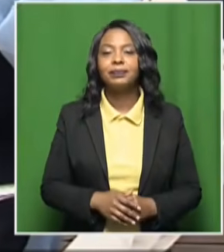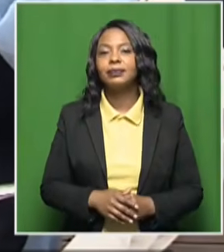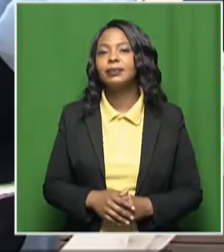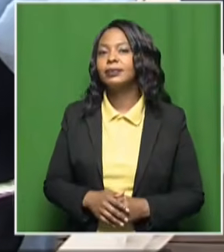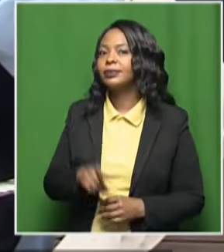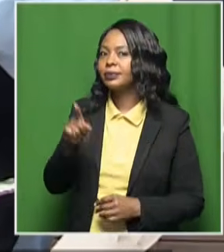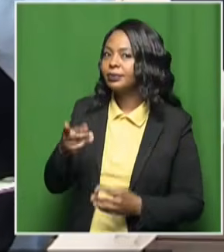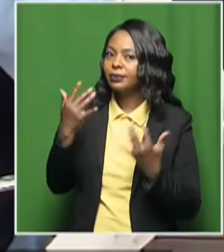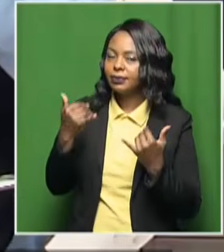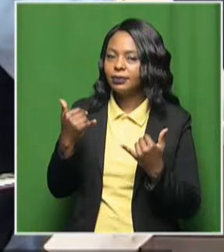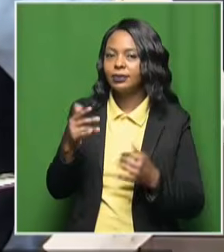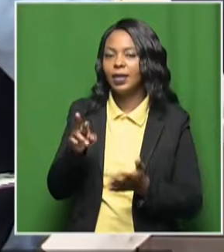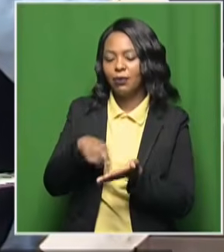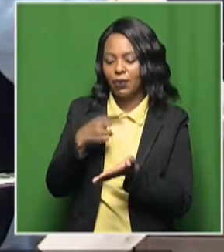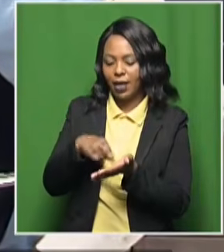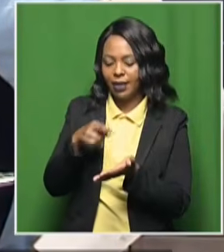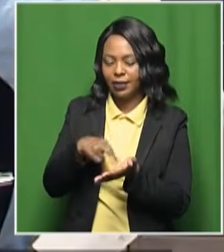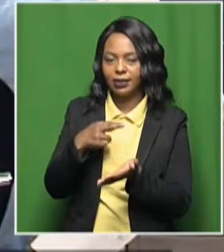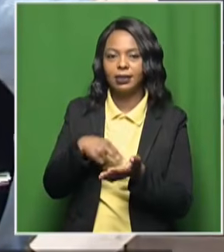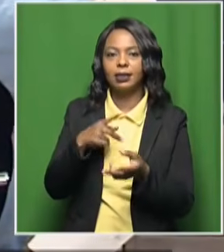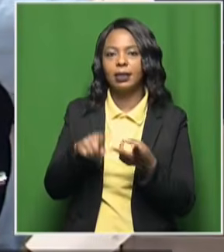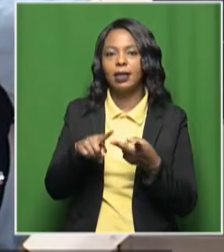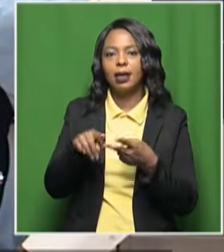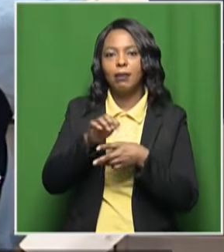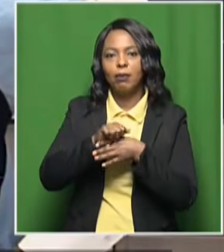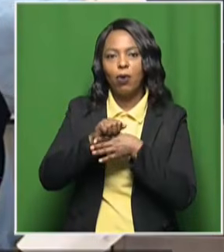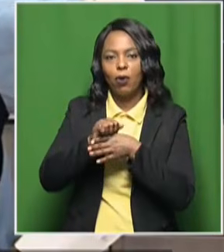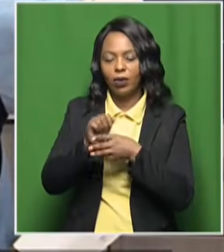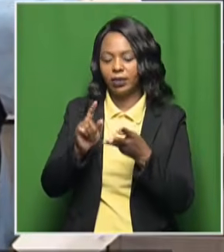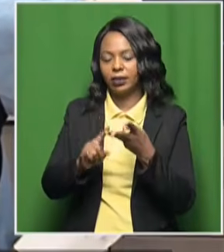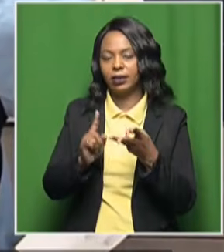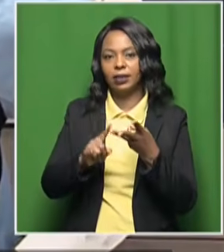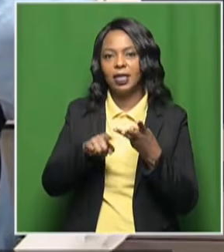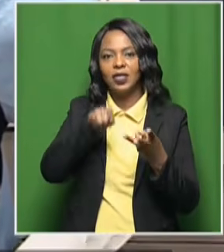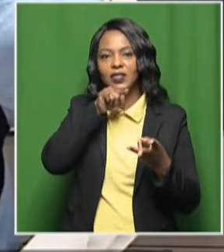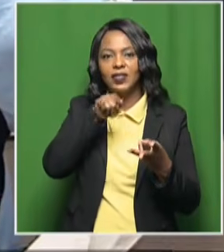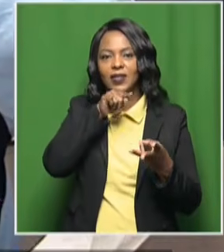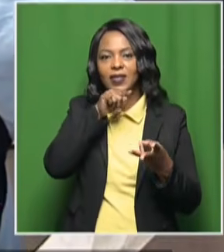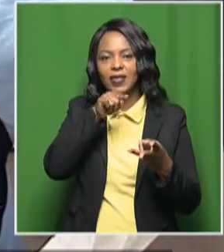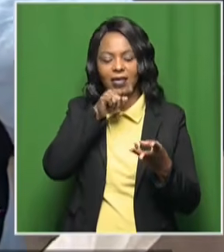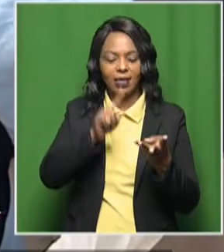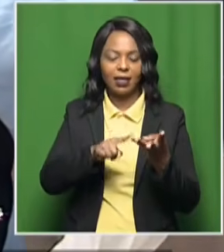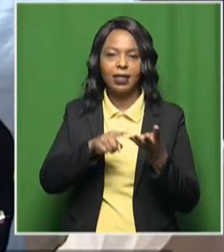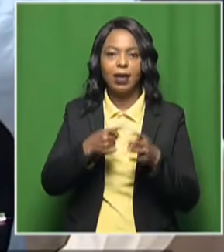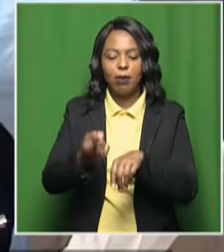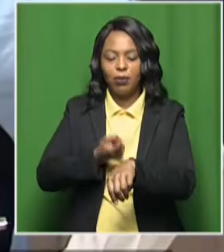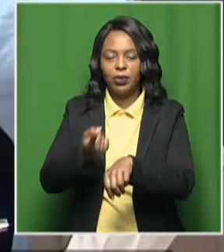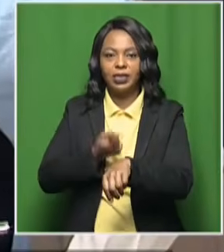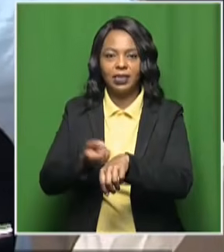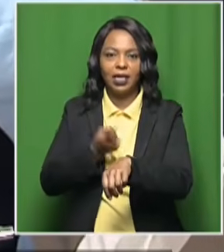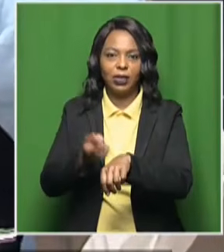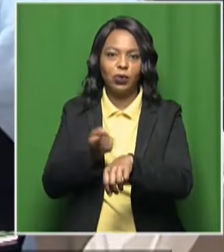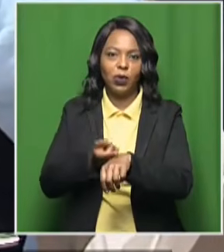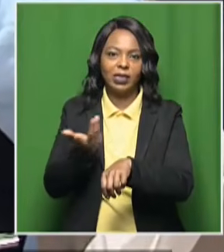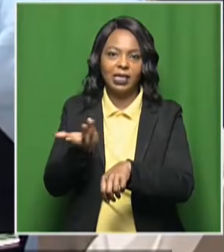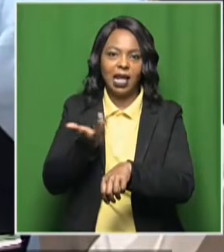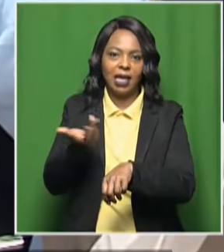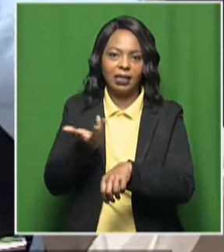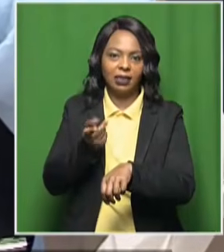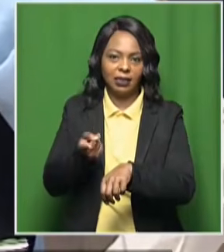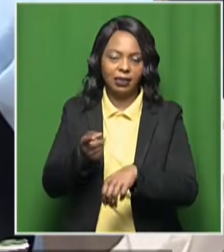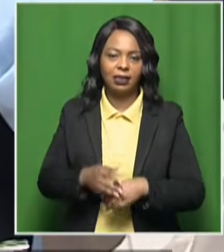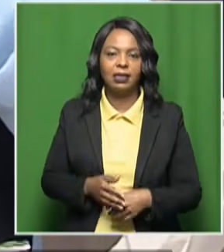We've got some corn. We've got some lamb, we've got some chicken, we've got a potato salad, and we've got pancakes for dessert. And what